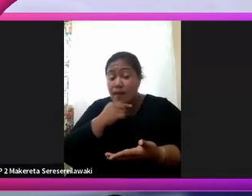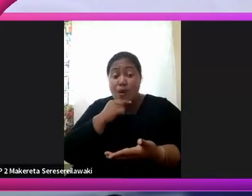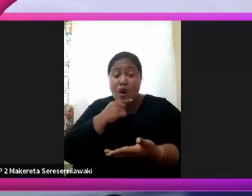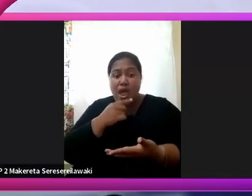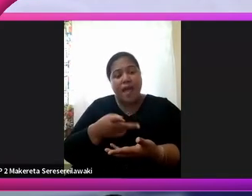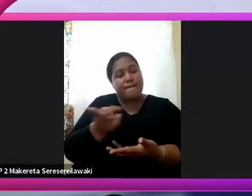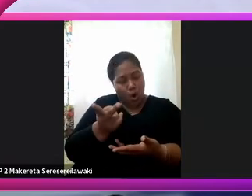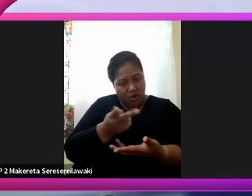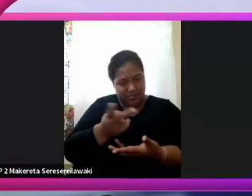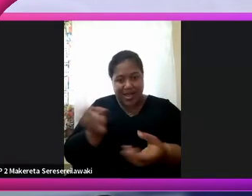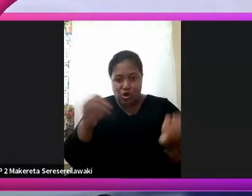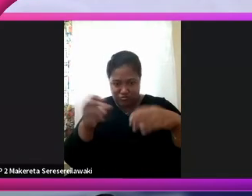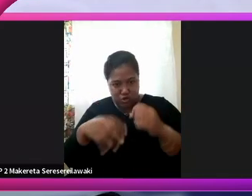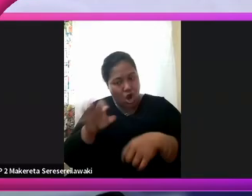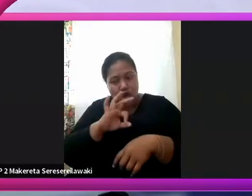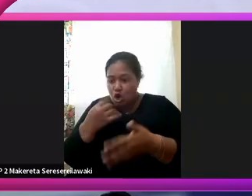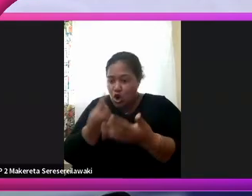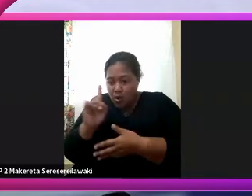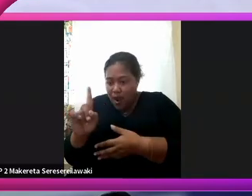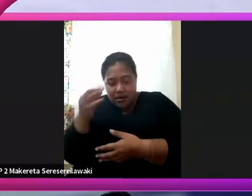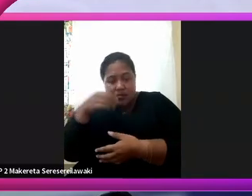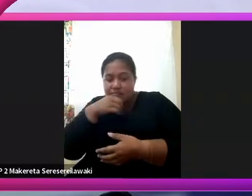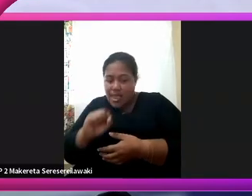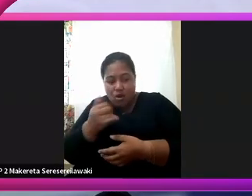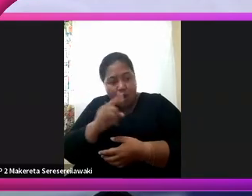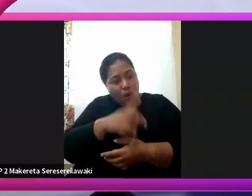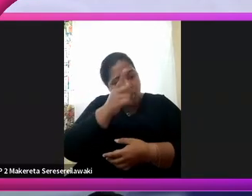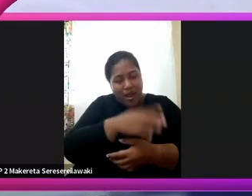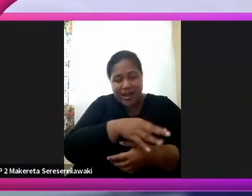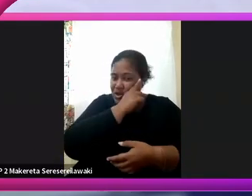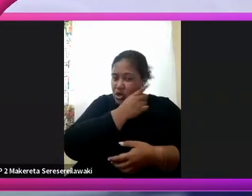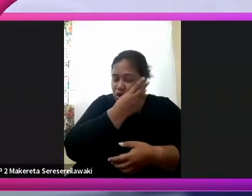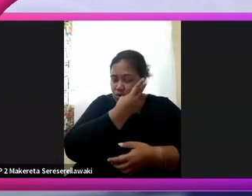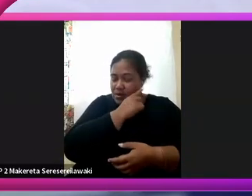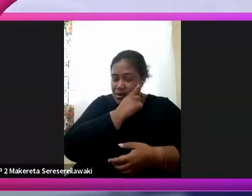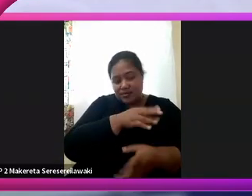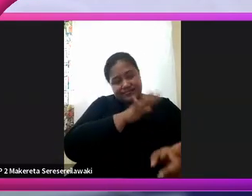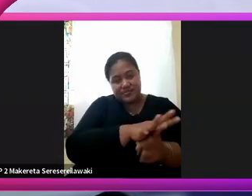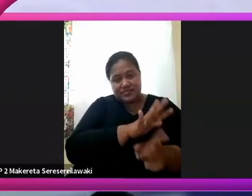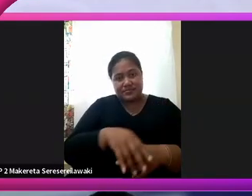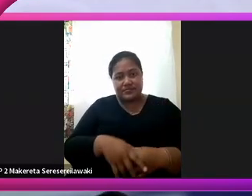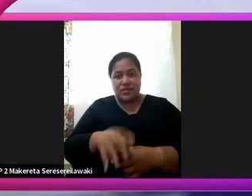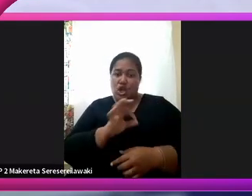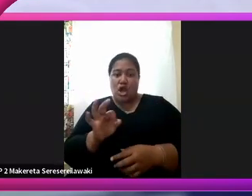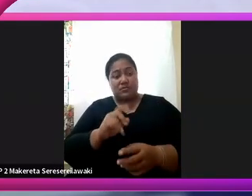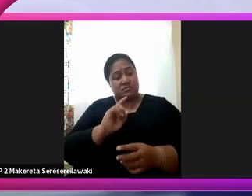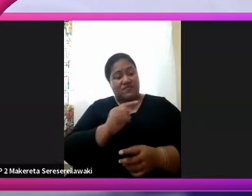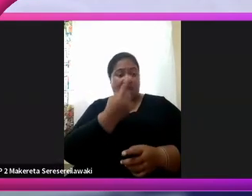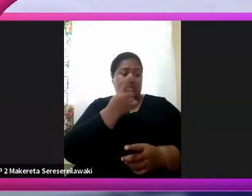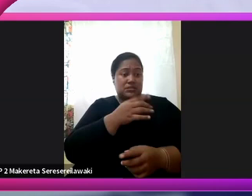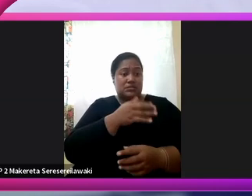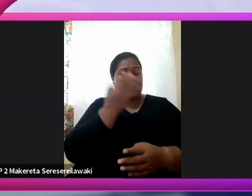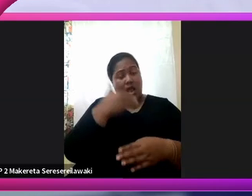to select, okay, you have sex in the morning, you make a baby boy, or you have sex at night, make a baby girl.